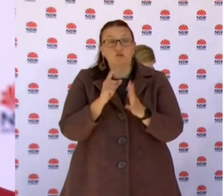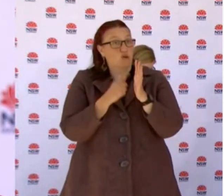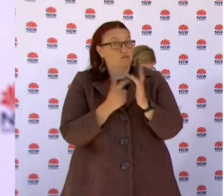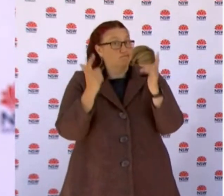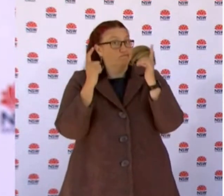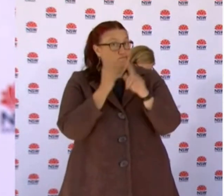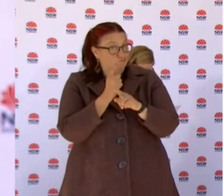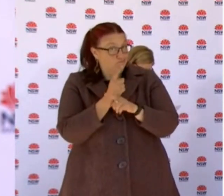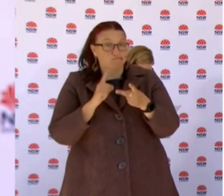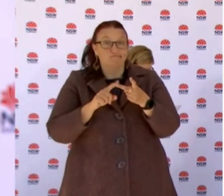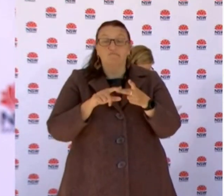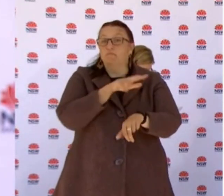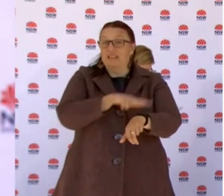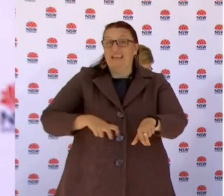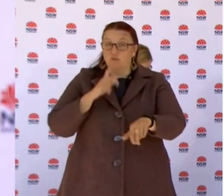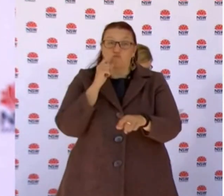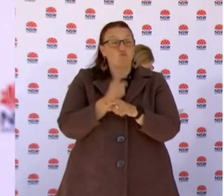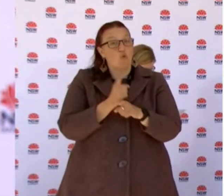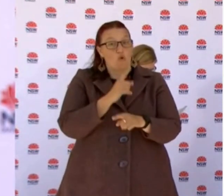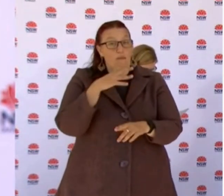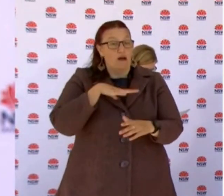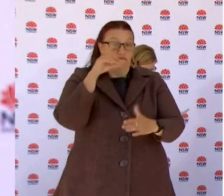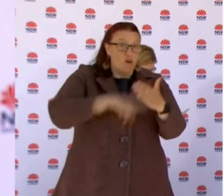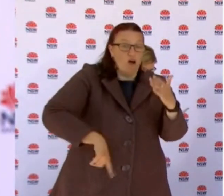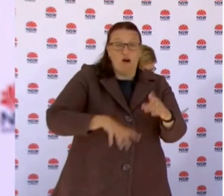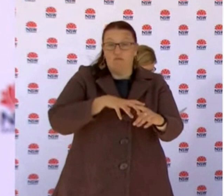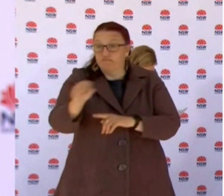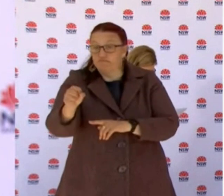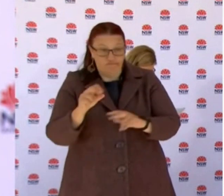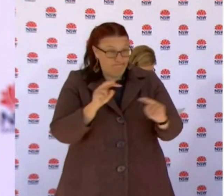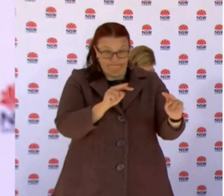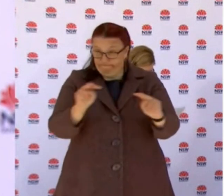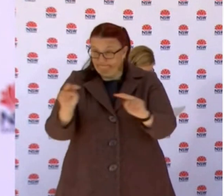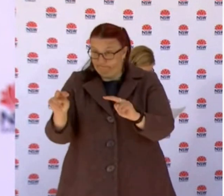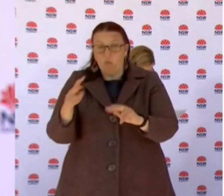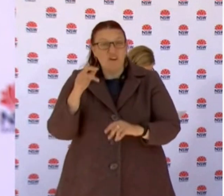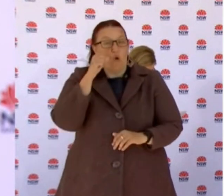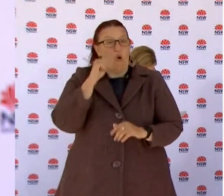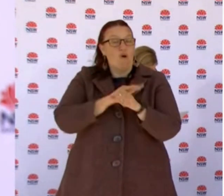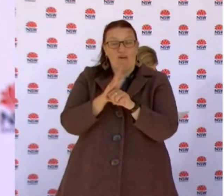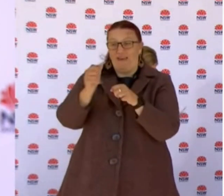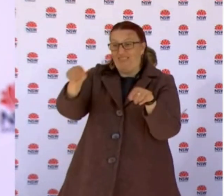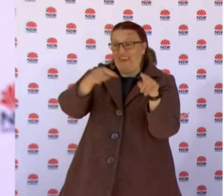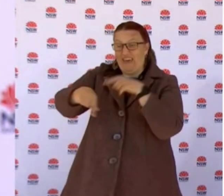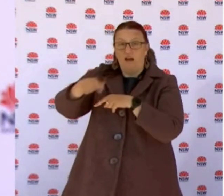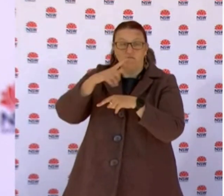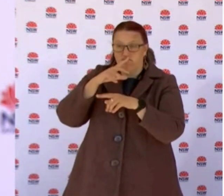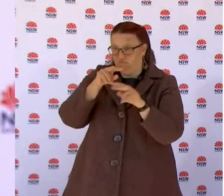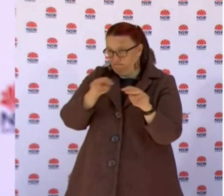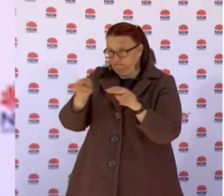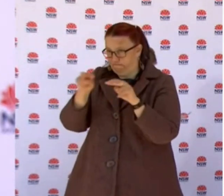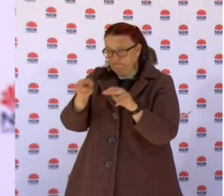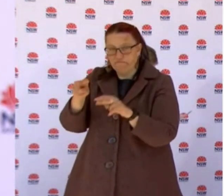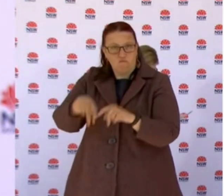that police are increasing their activity in those areas where we know the virus is circulating.